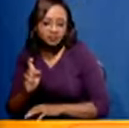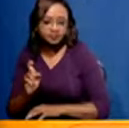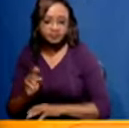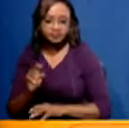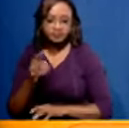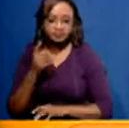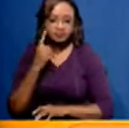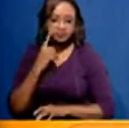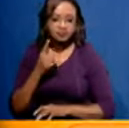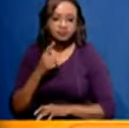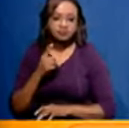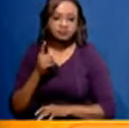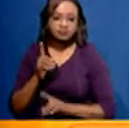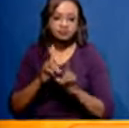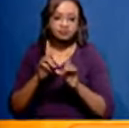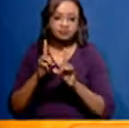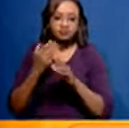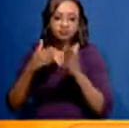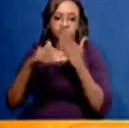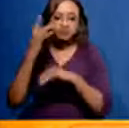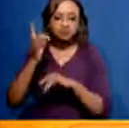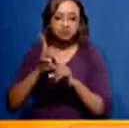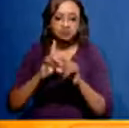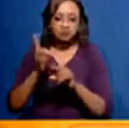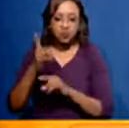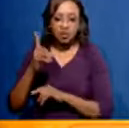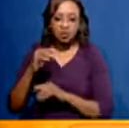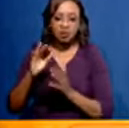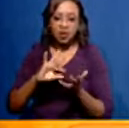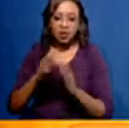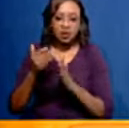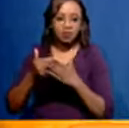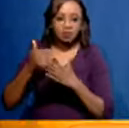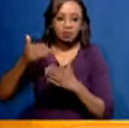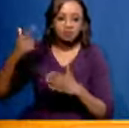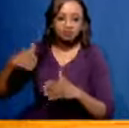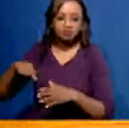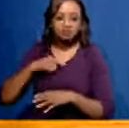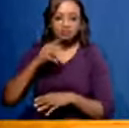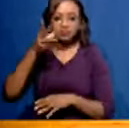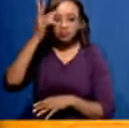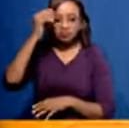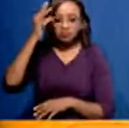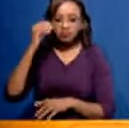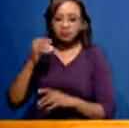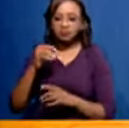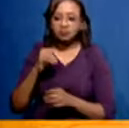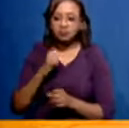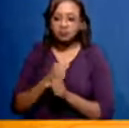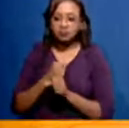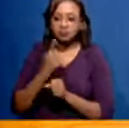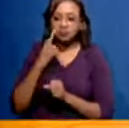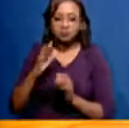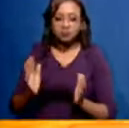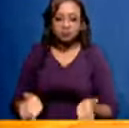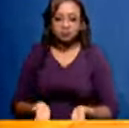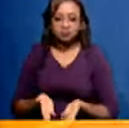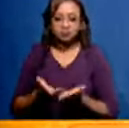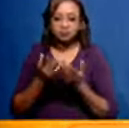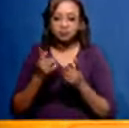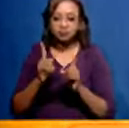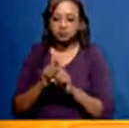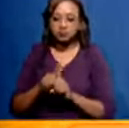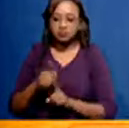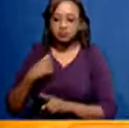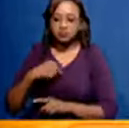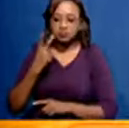of Nairobi to go to the next level. Let us learn and walk and fail at times to move to the next level. Yeah. Let us see what